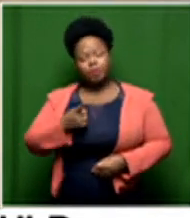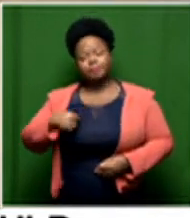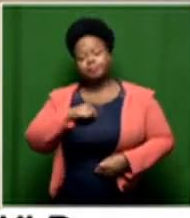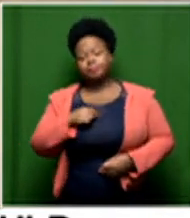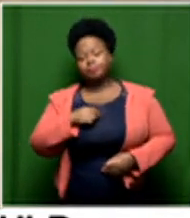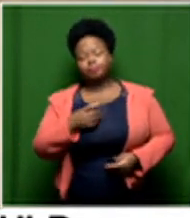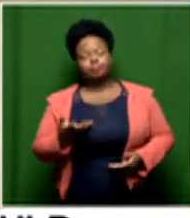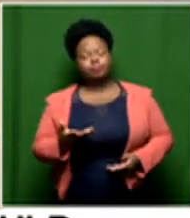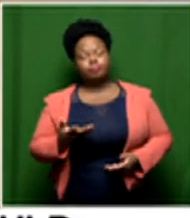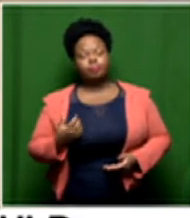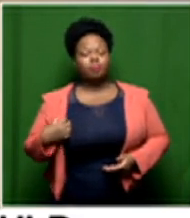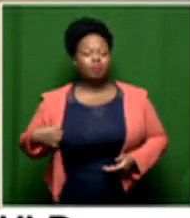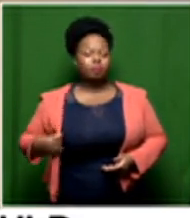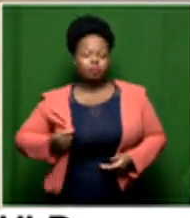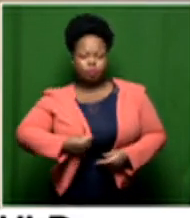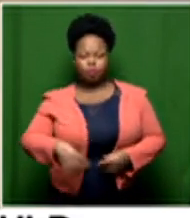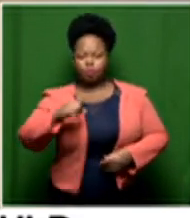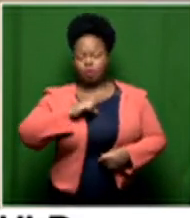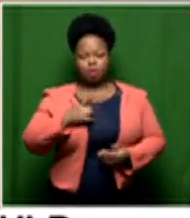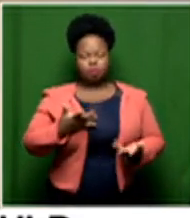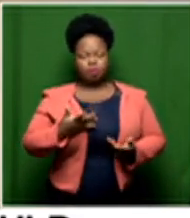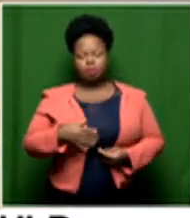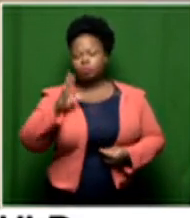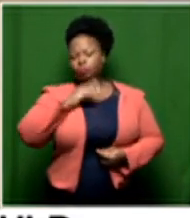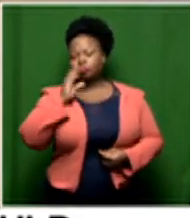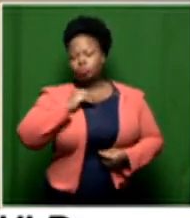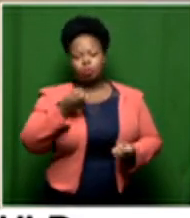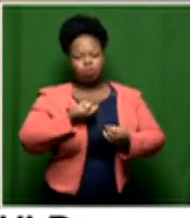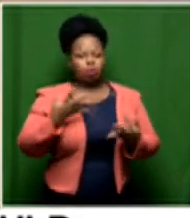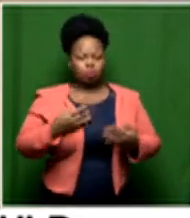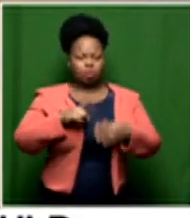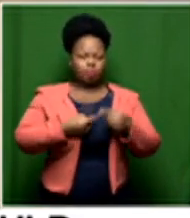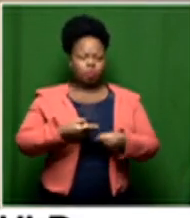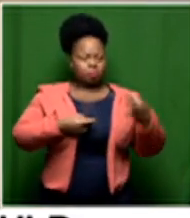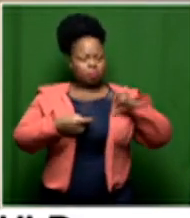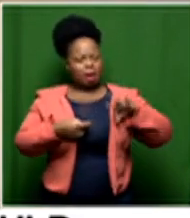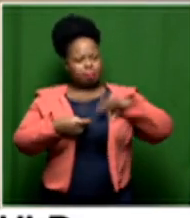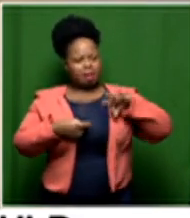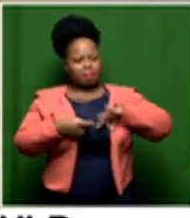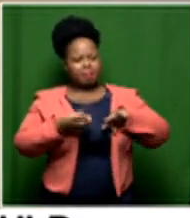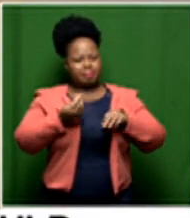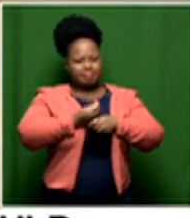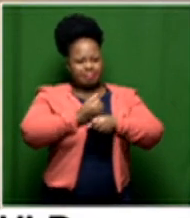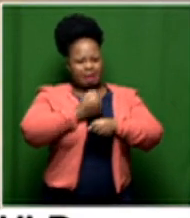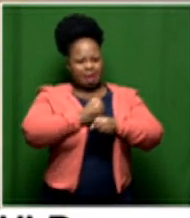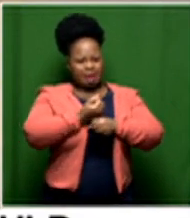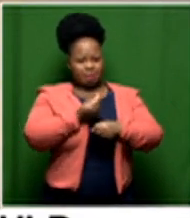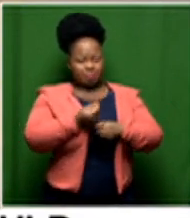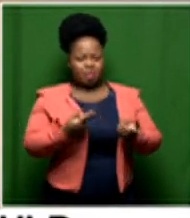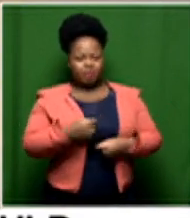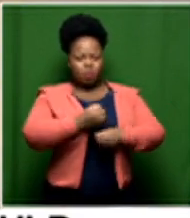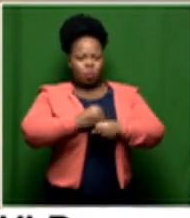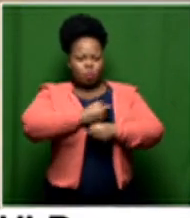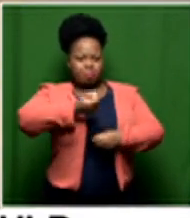lot, and there's a lot of rhetoric and bluster about profiteering by pharmaceutical companies. But when it comes